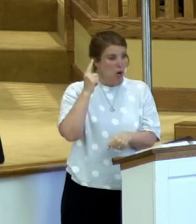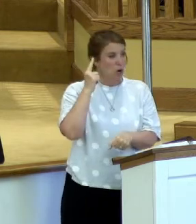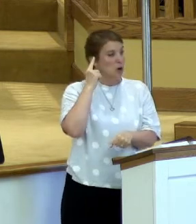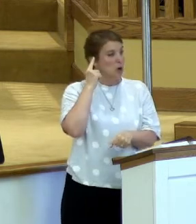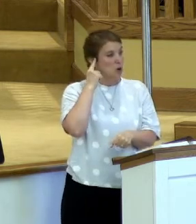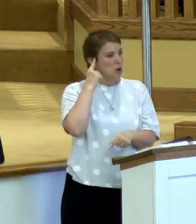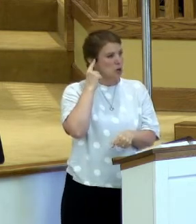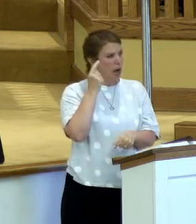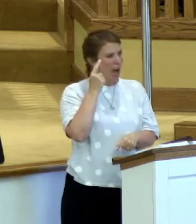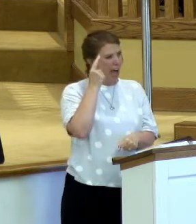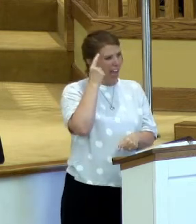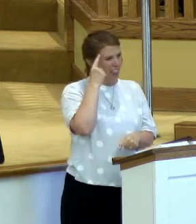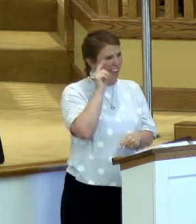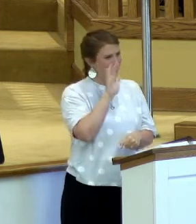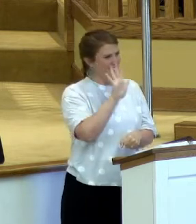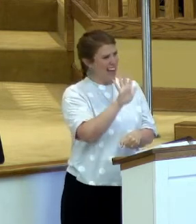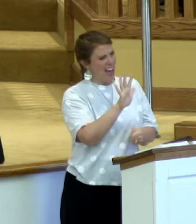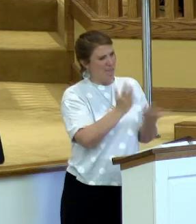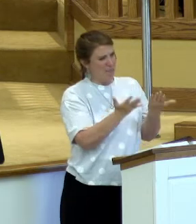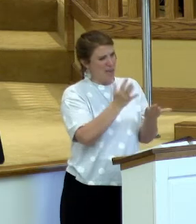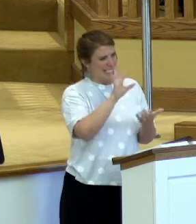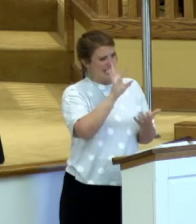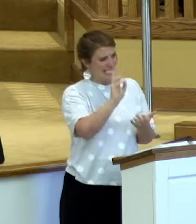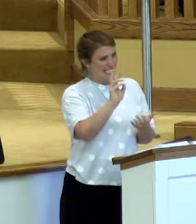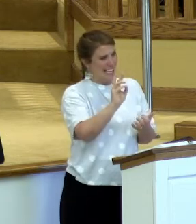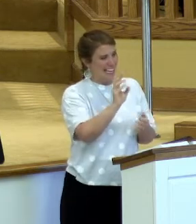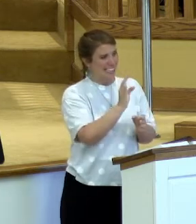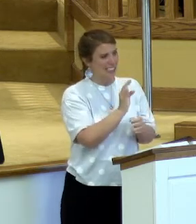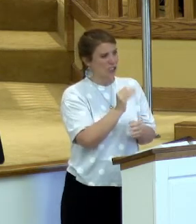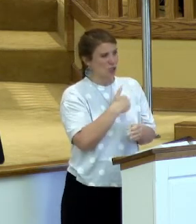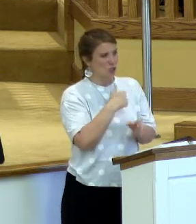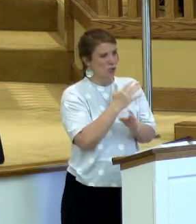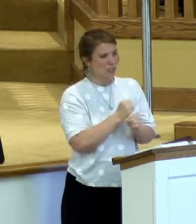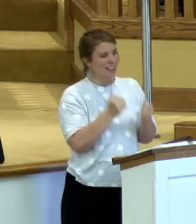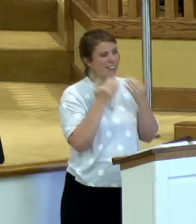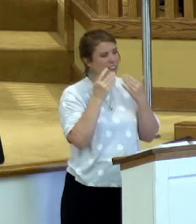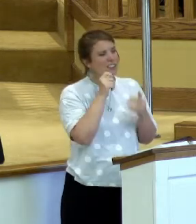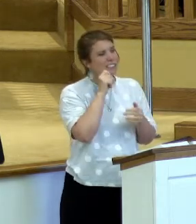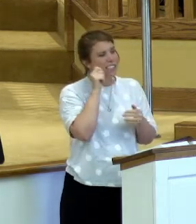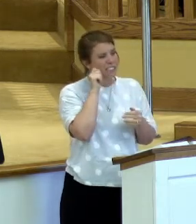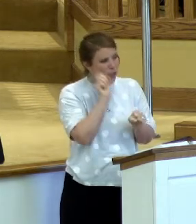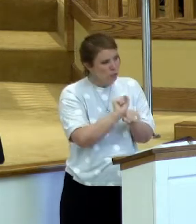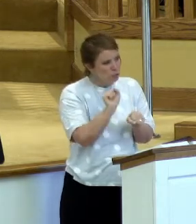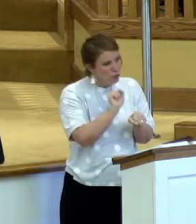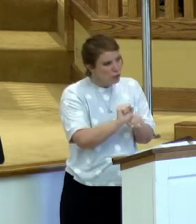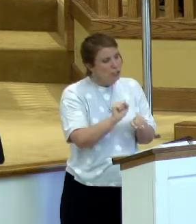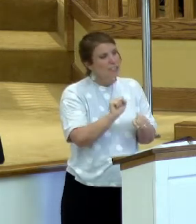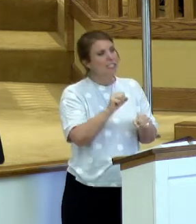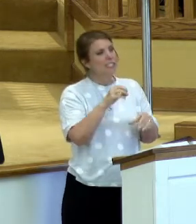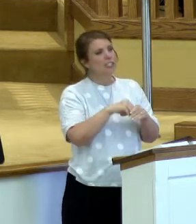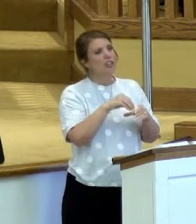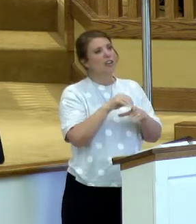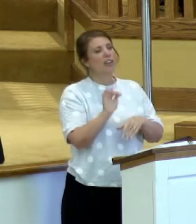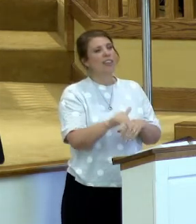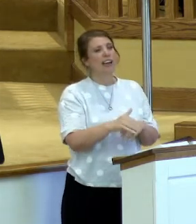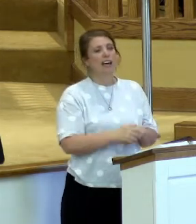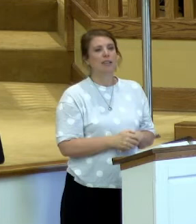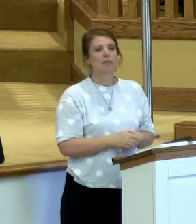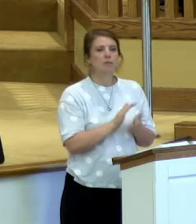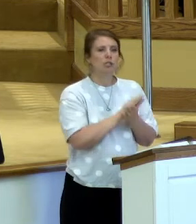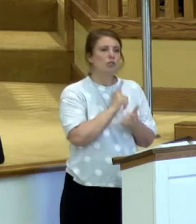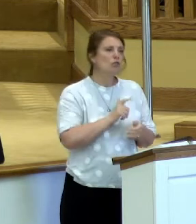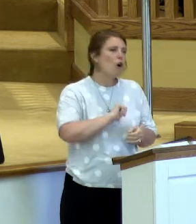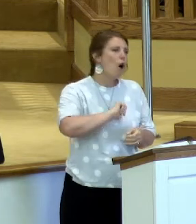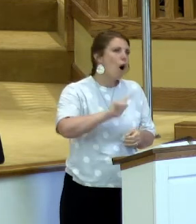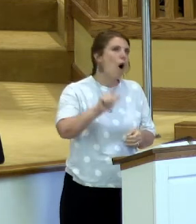heard, I think there was at least five saved, possibly six. We're thankful for the teenagers that got saved and for the work that went into it. And we praise the Lord for all that he did.